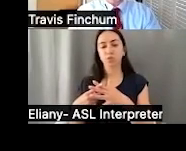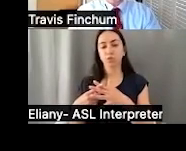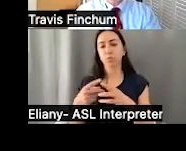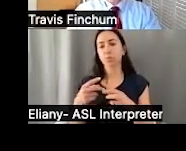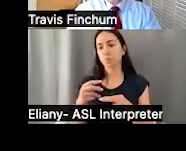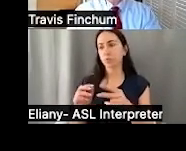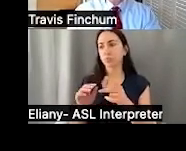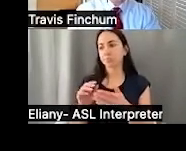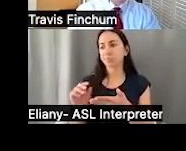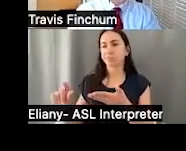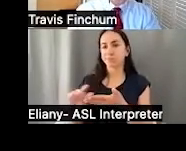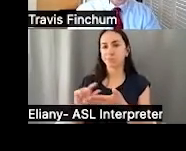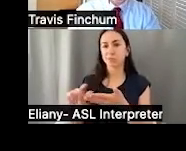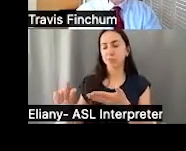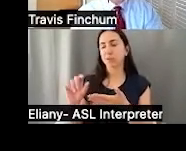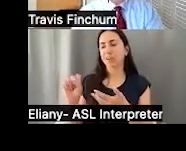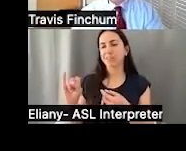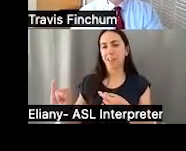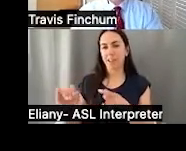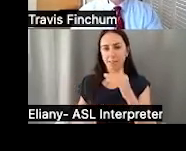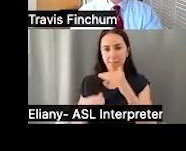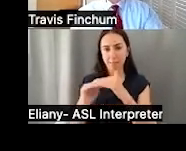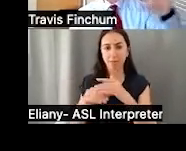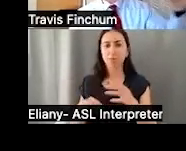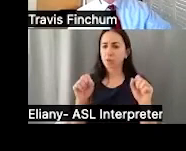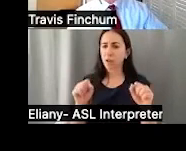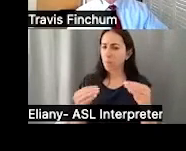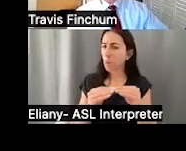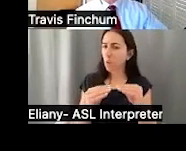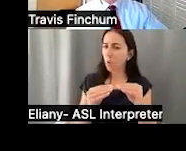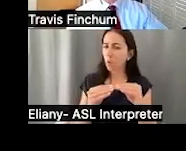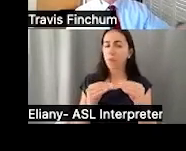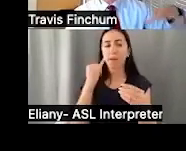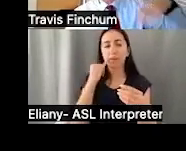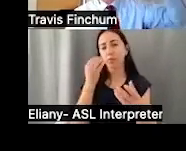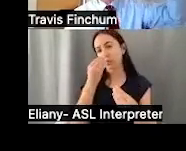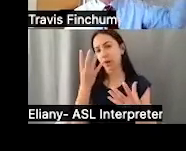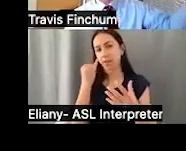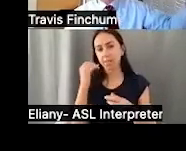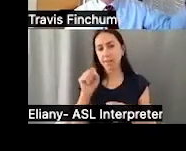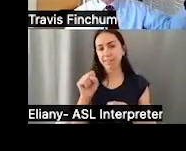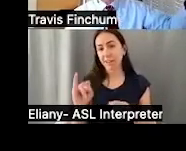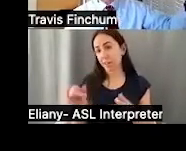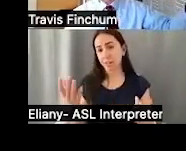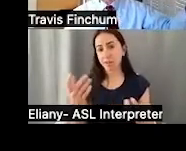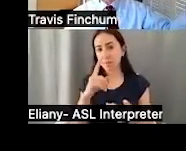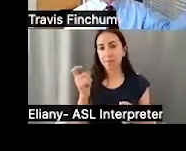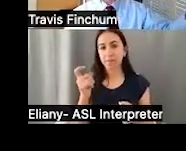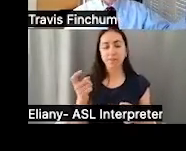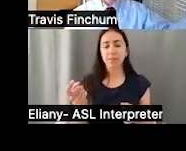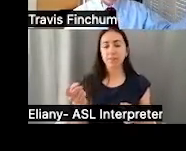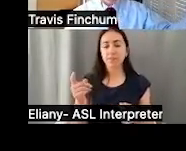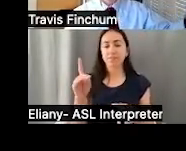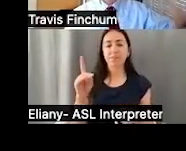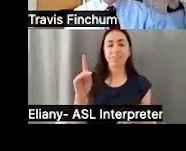limit. And you can have even more than that in the account if you're not worried about SSI because maybe you're getting that